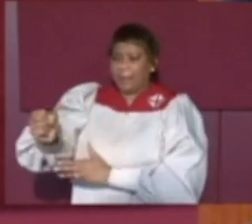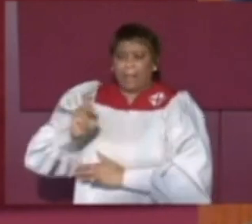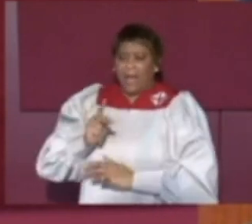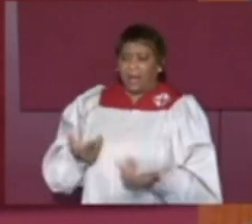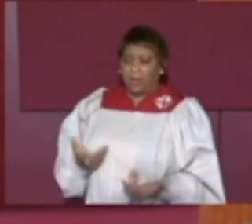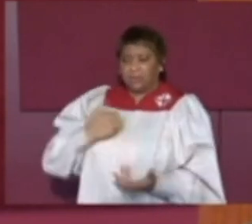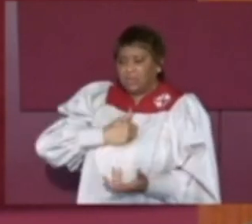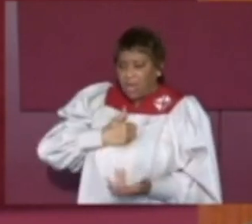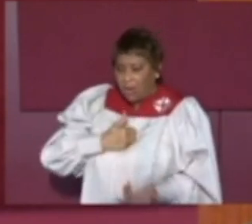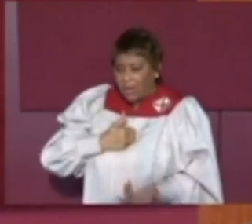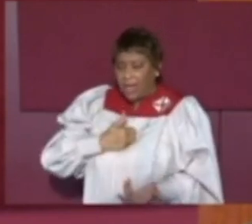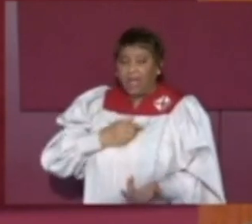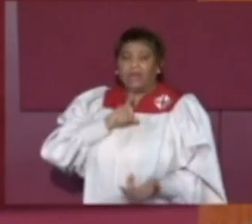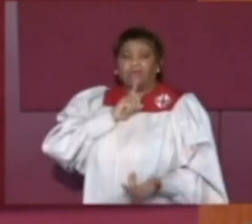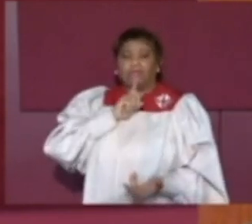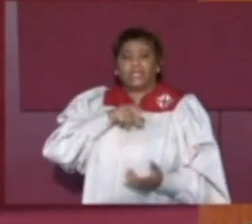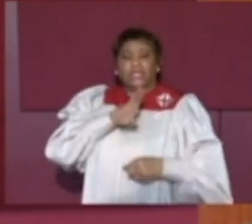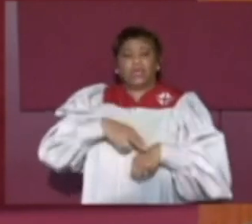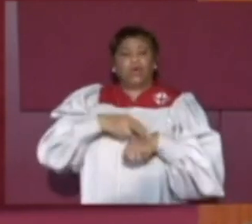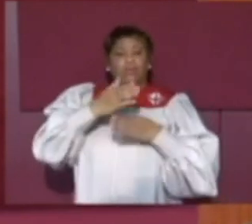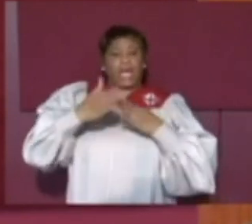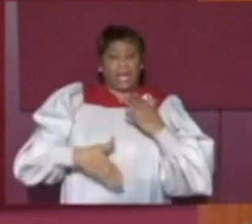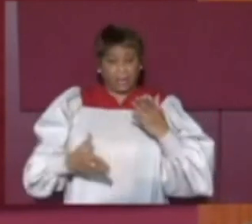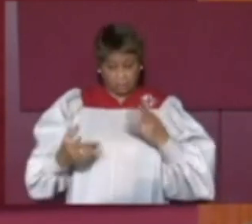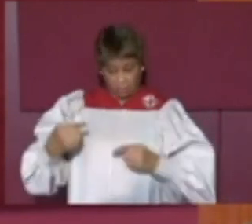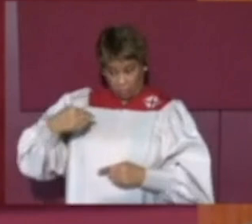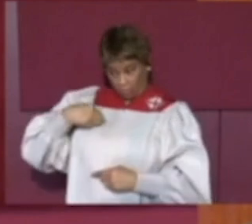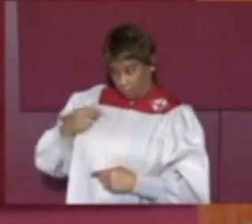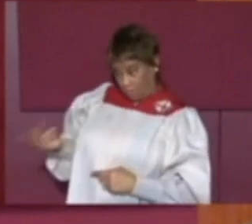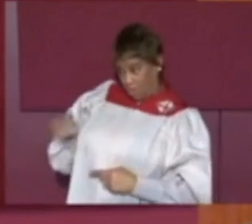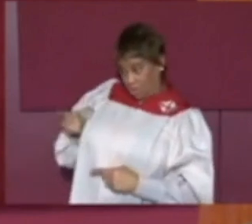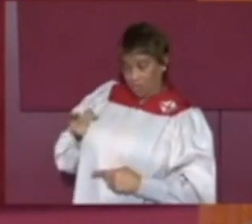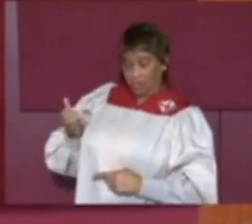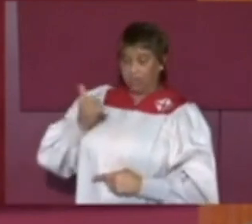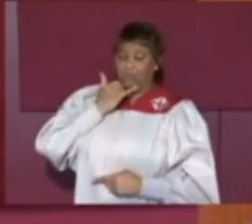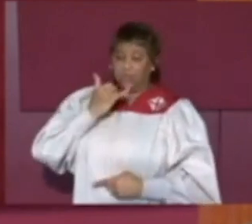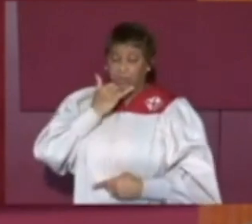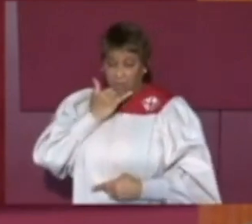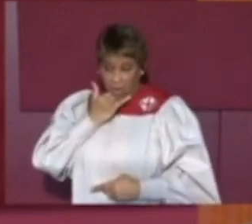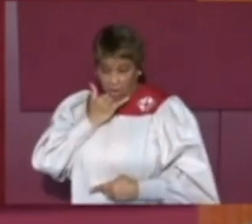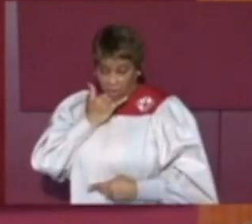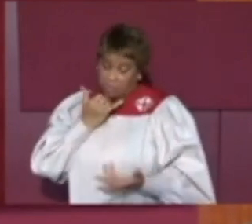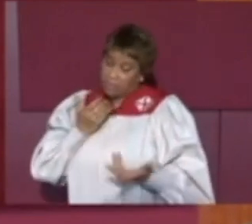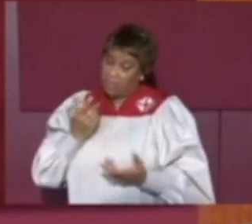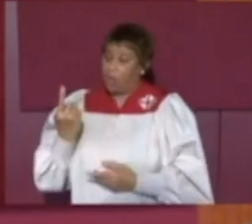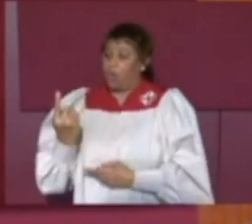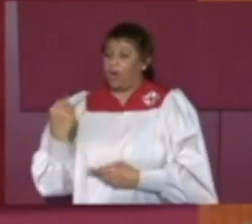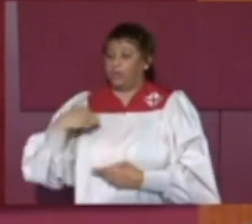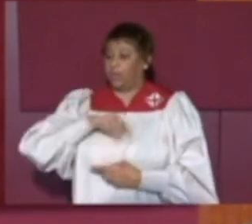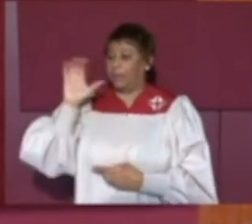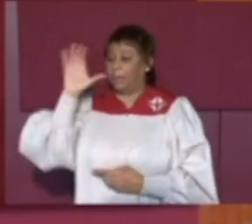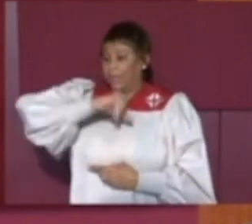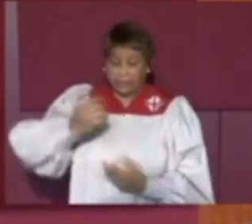Matter of fact, they usually end with, if we were wrong, then that can just be for one we missed.